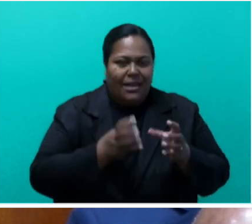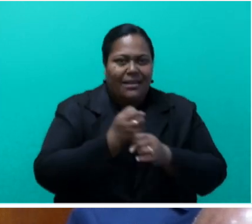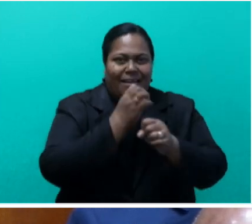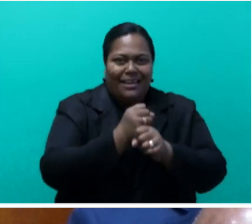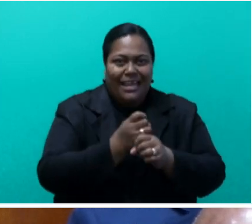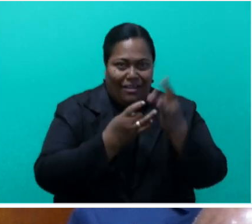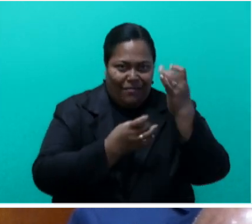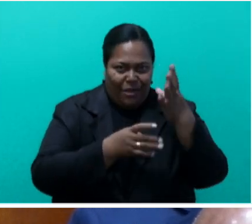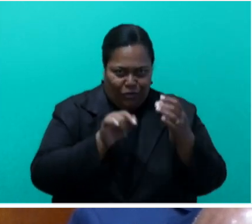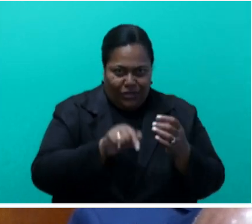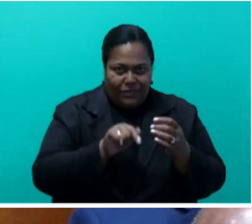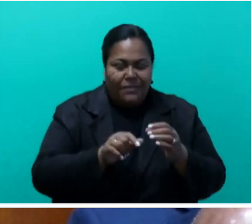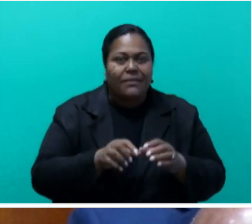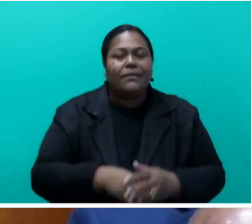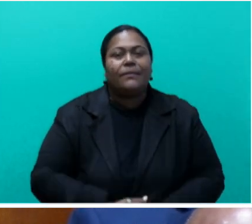Pacific.